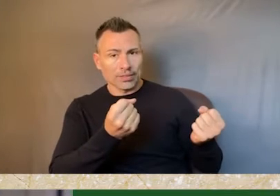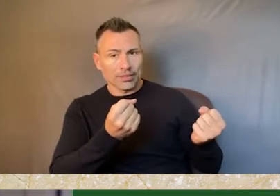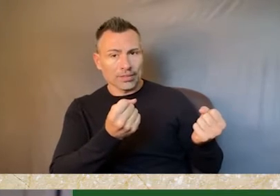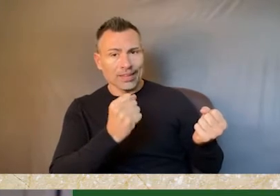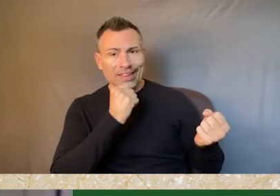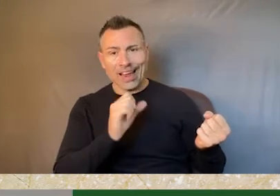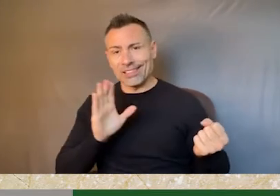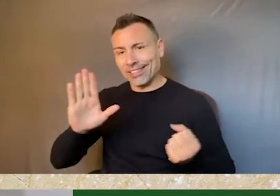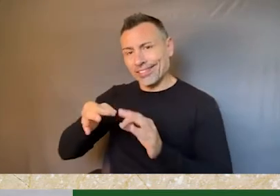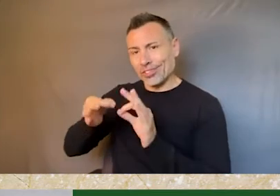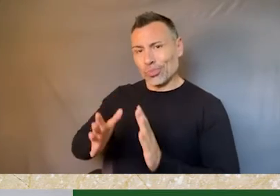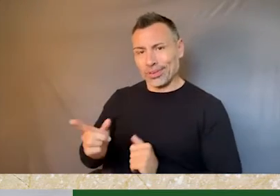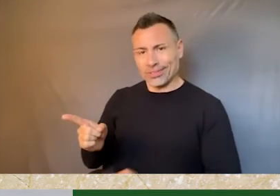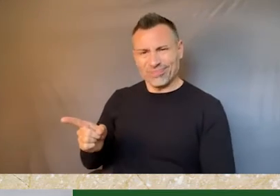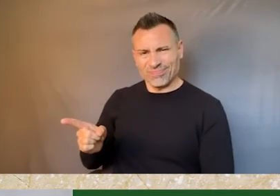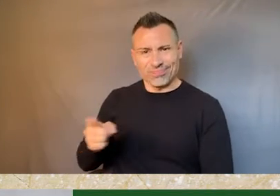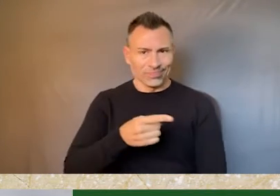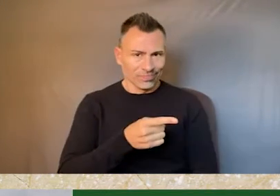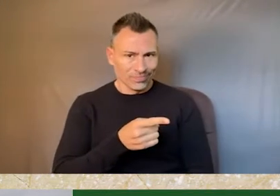and not their interpreter.